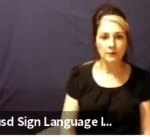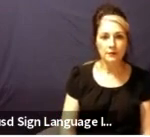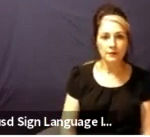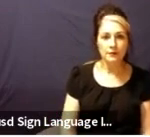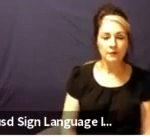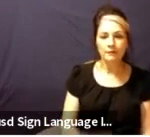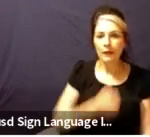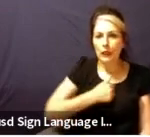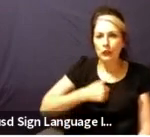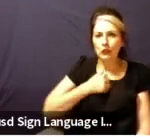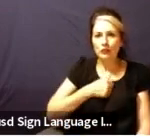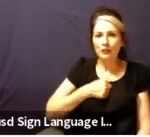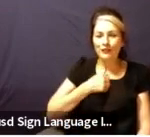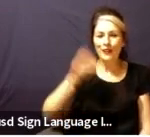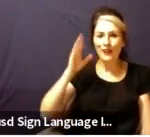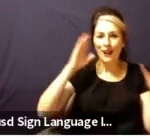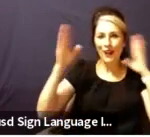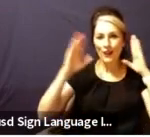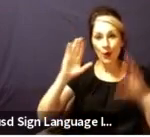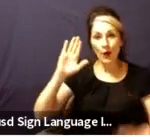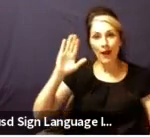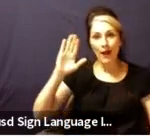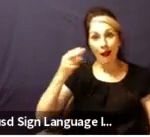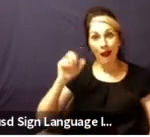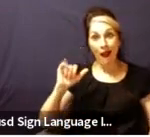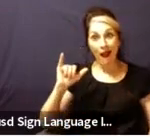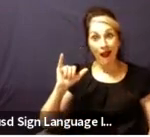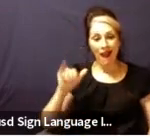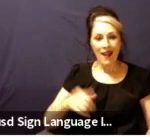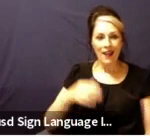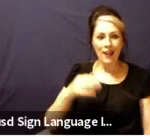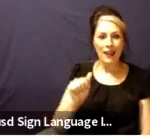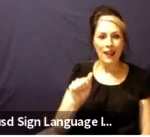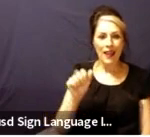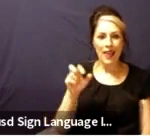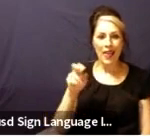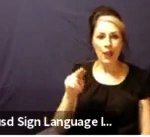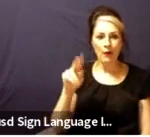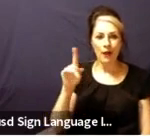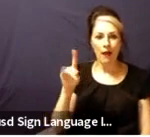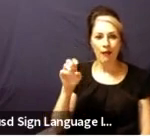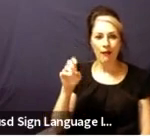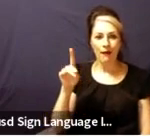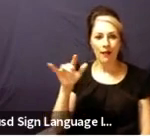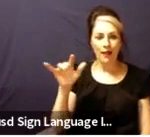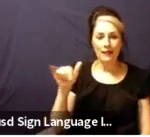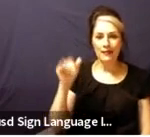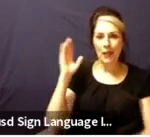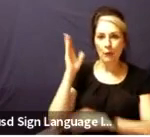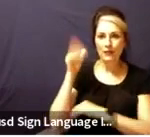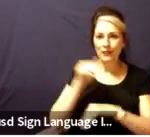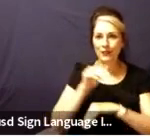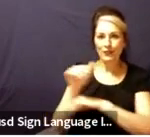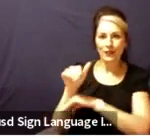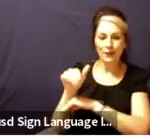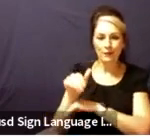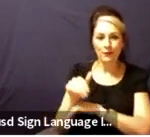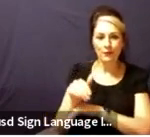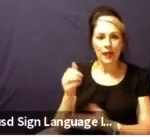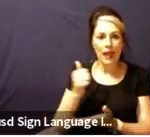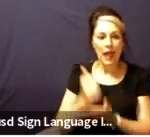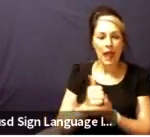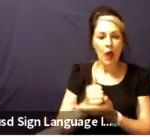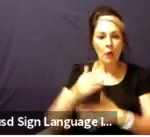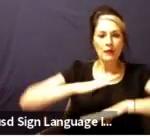Sorry about that. Hello, hi, my name is Aaron Lindsay. I will be your presenter on tonight. I am a help desk